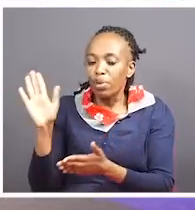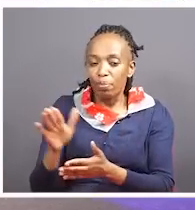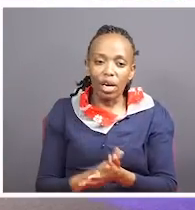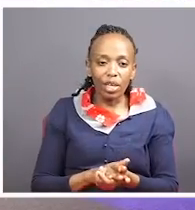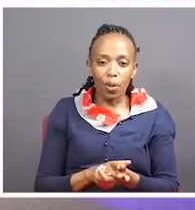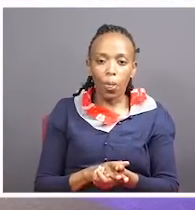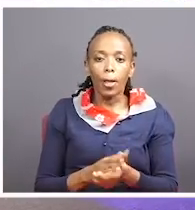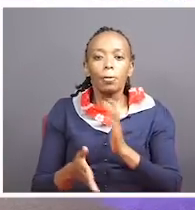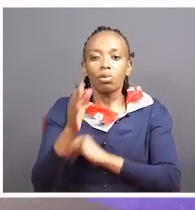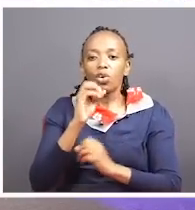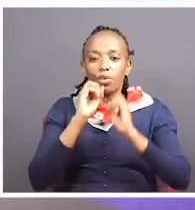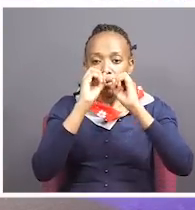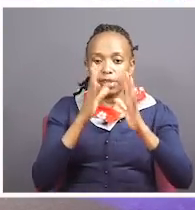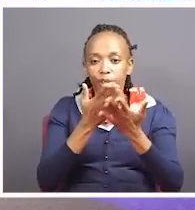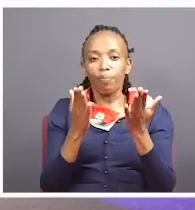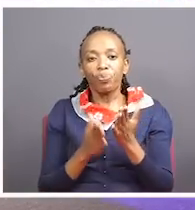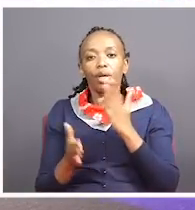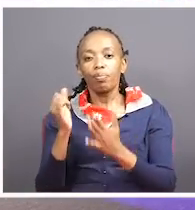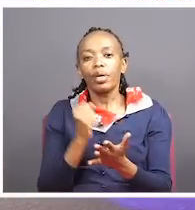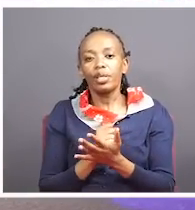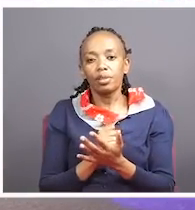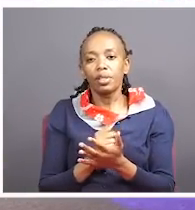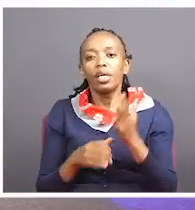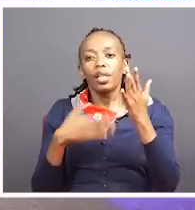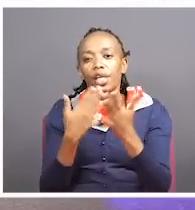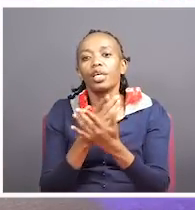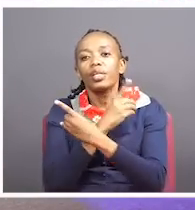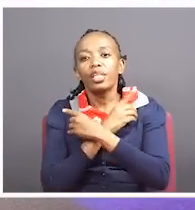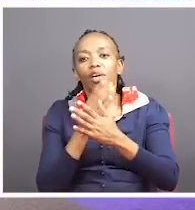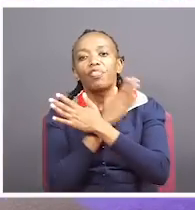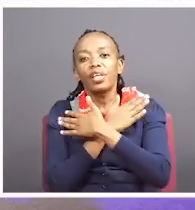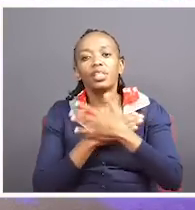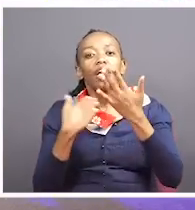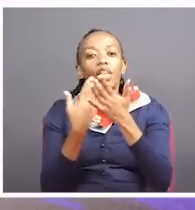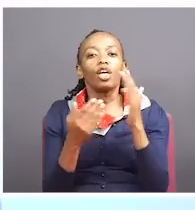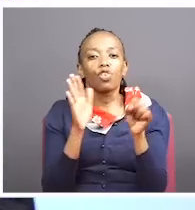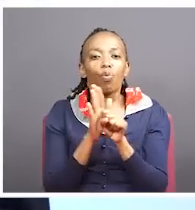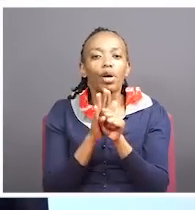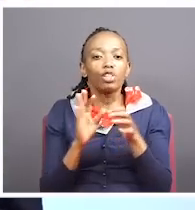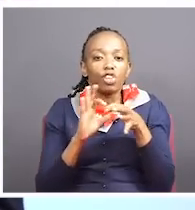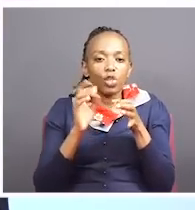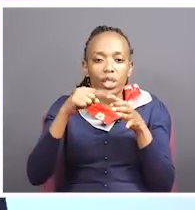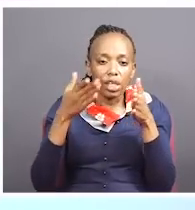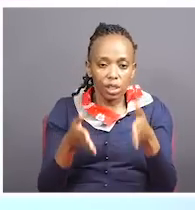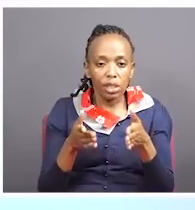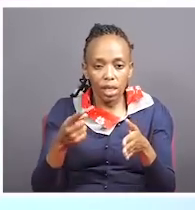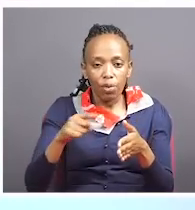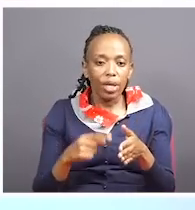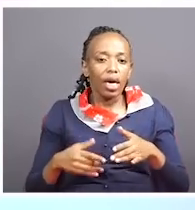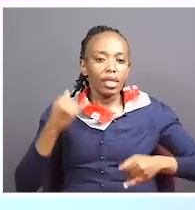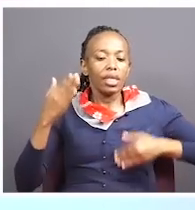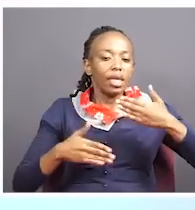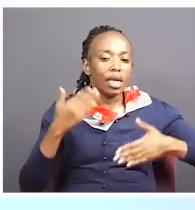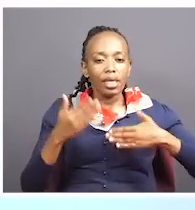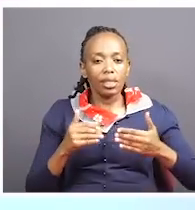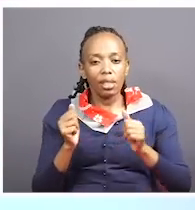Amen. I'm happy to be here. God bless you so God much. Bless you. Yeah. Amen. Amen. Thank you. Dear friends, thank you so much for joining us today. We are